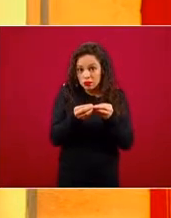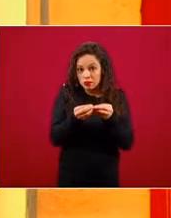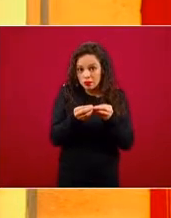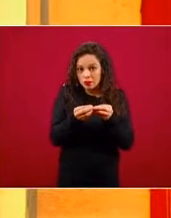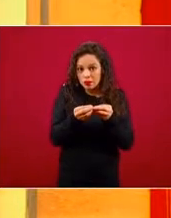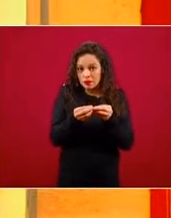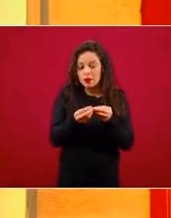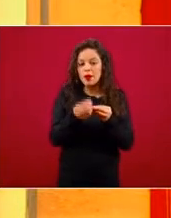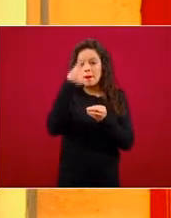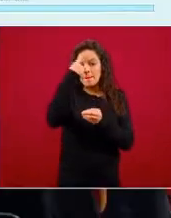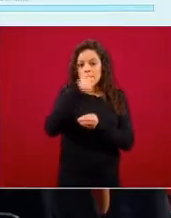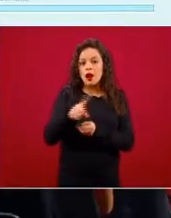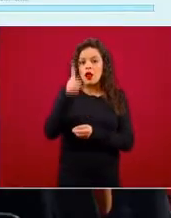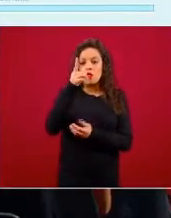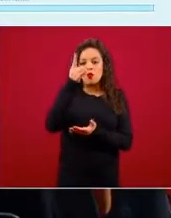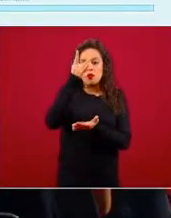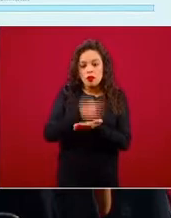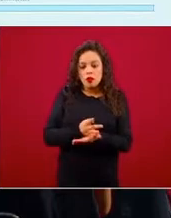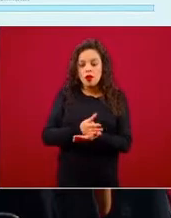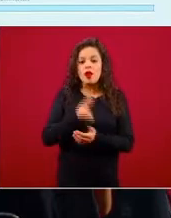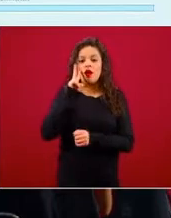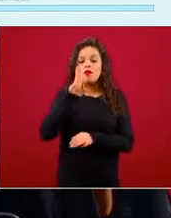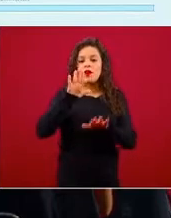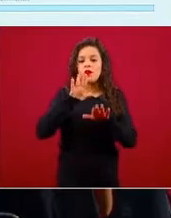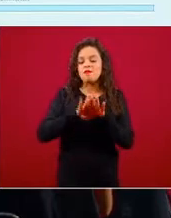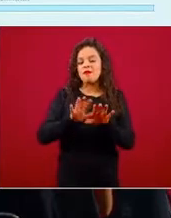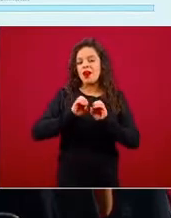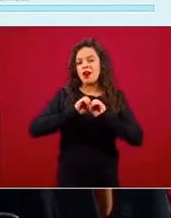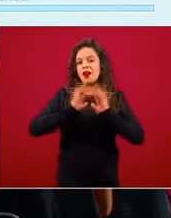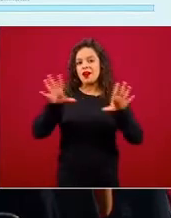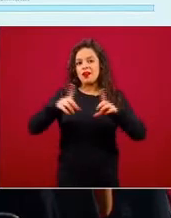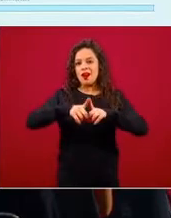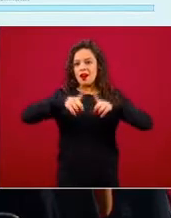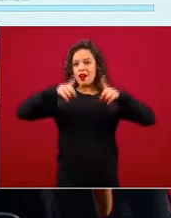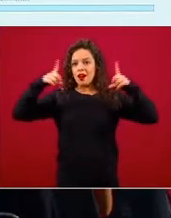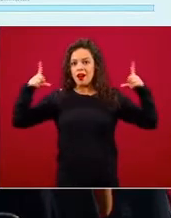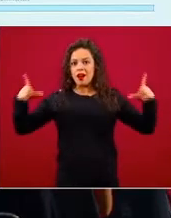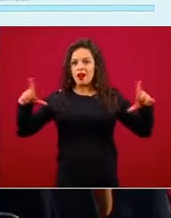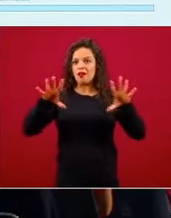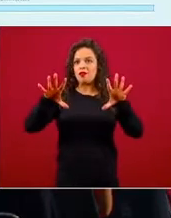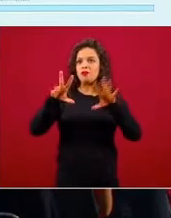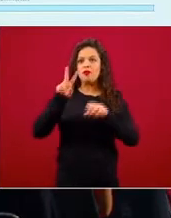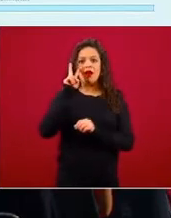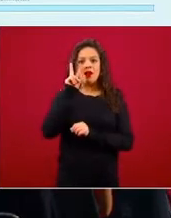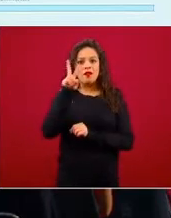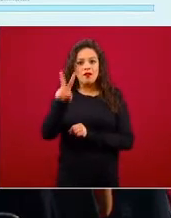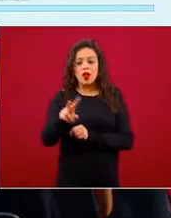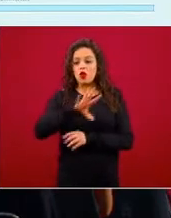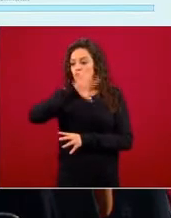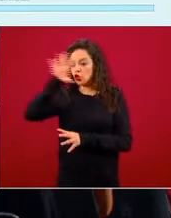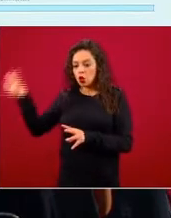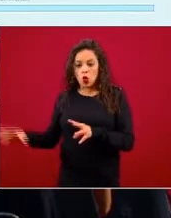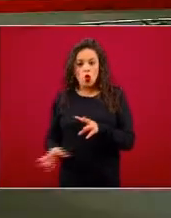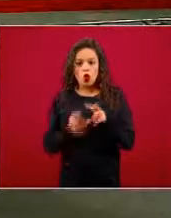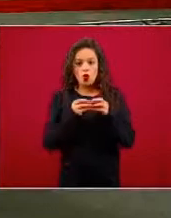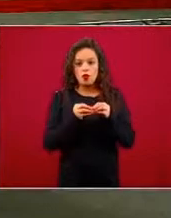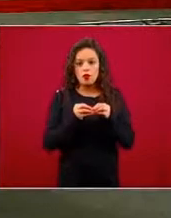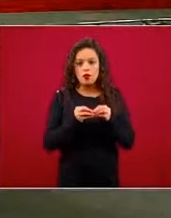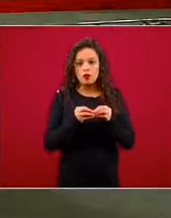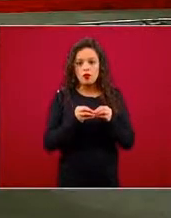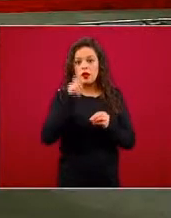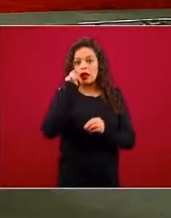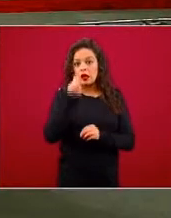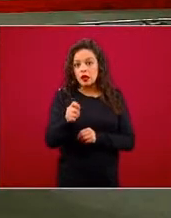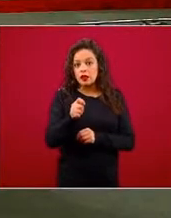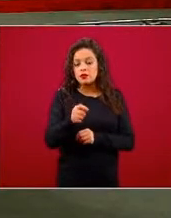have a bigger spectrum view of a more comprehensive and holistic health situation like